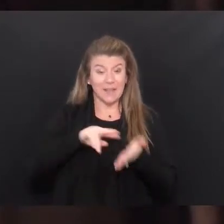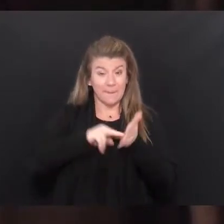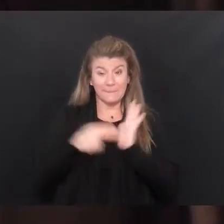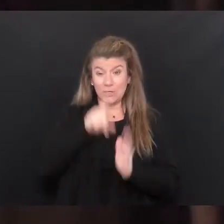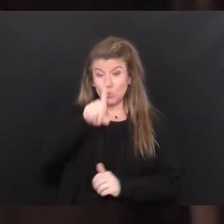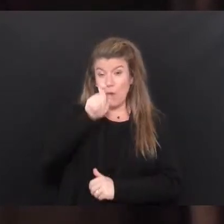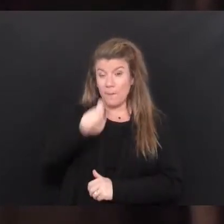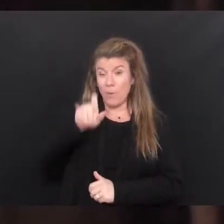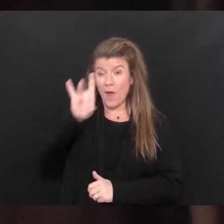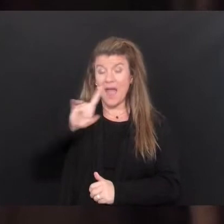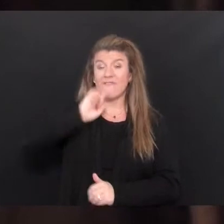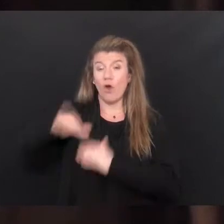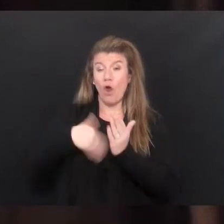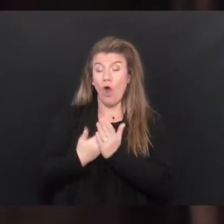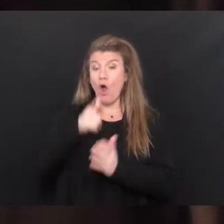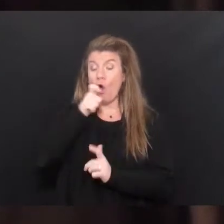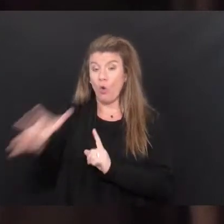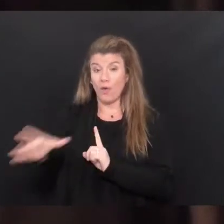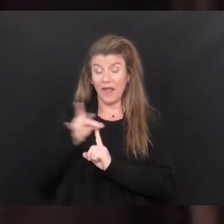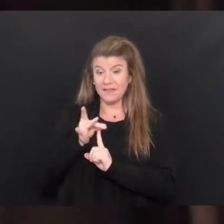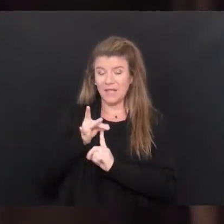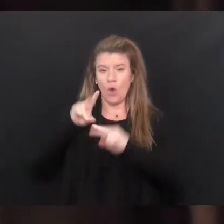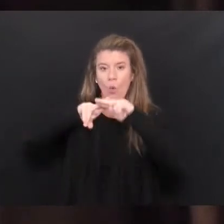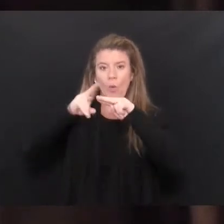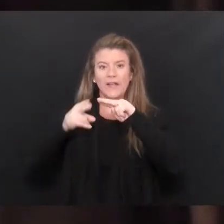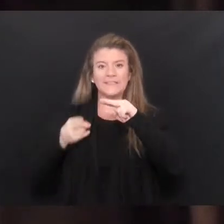gets COVID, went down to